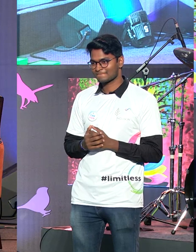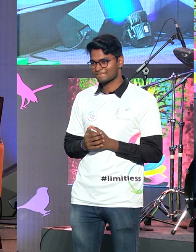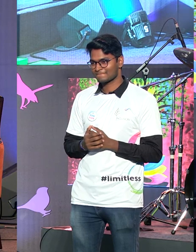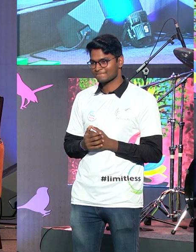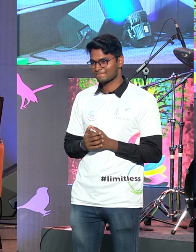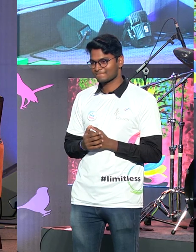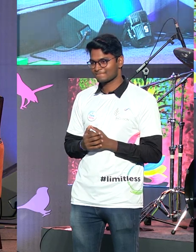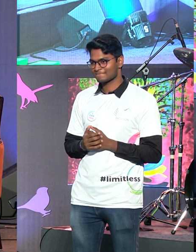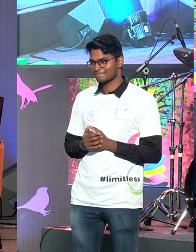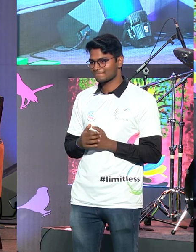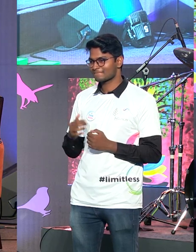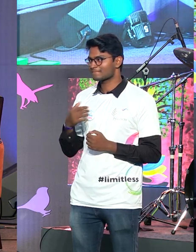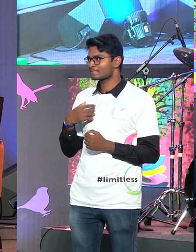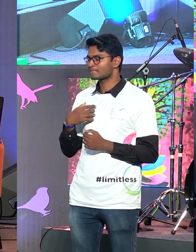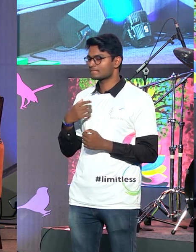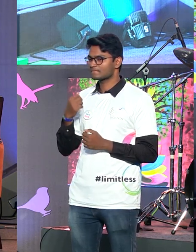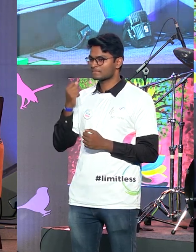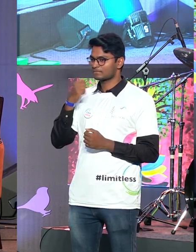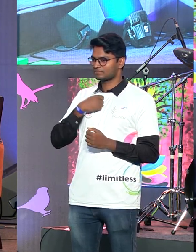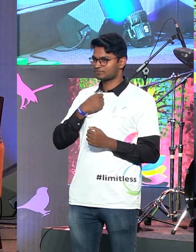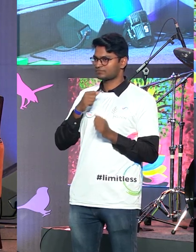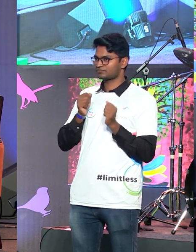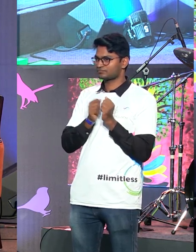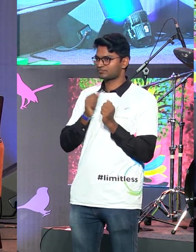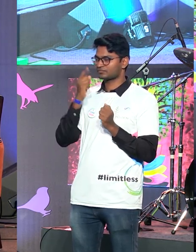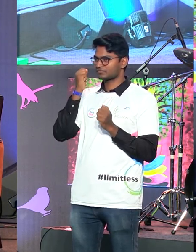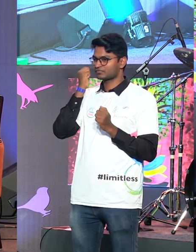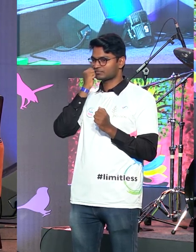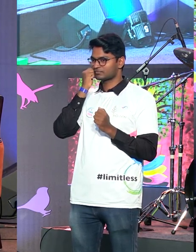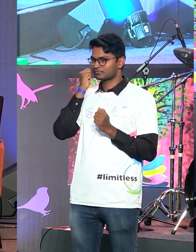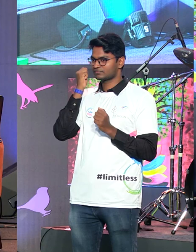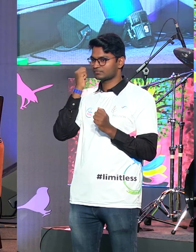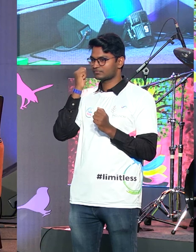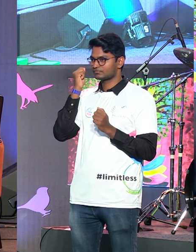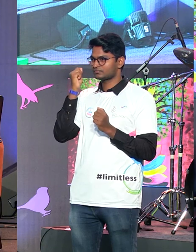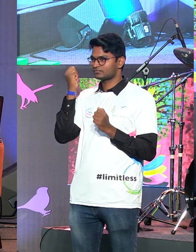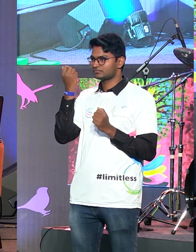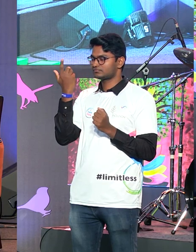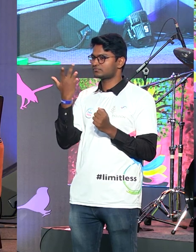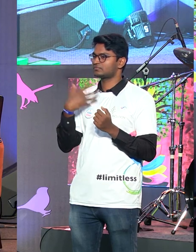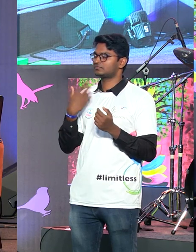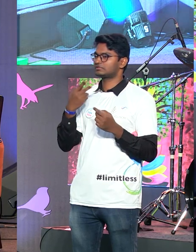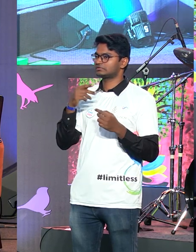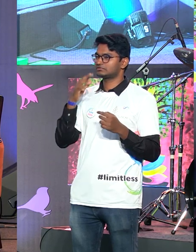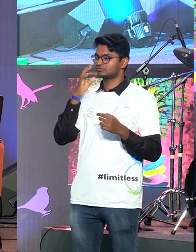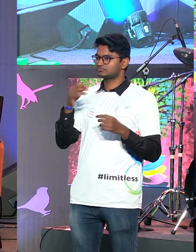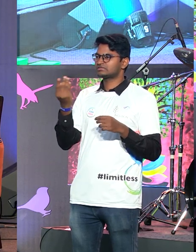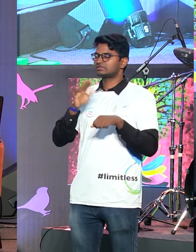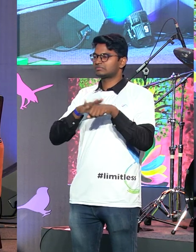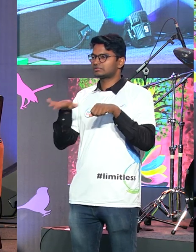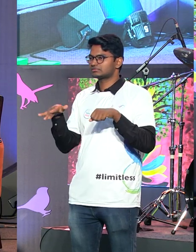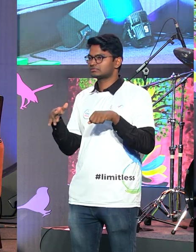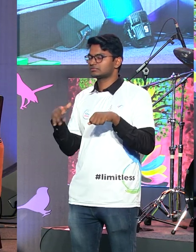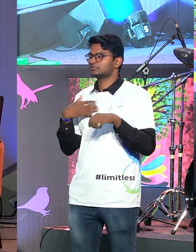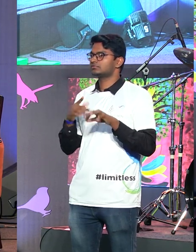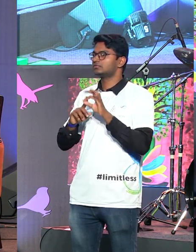Yeah. Both your films have been on real life instances, be it partition or 2002 riots. My question